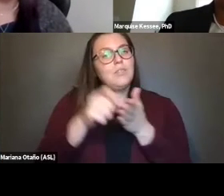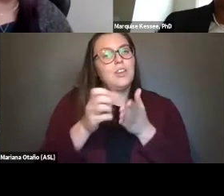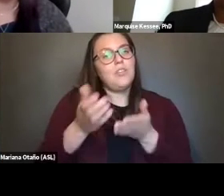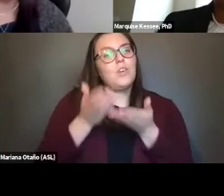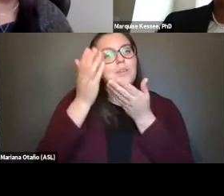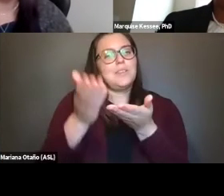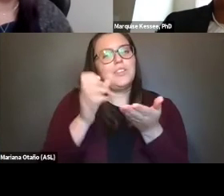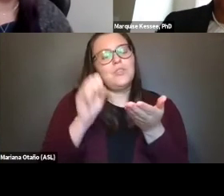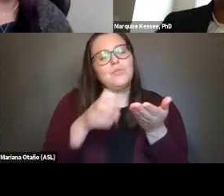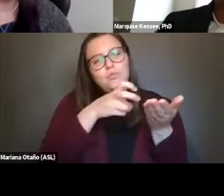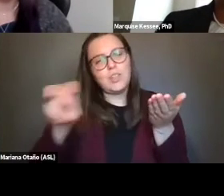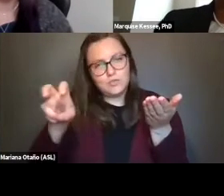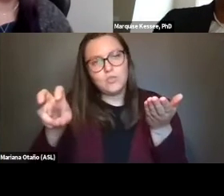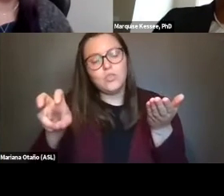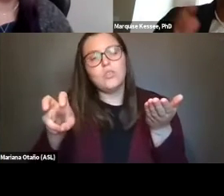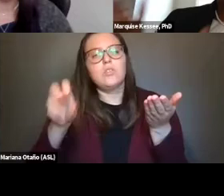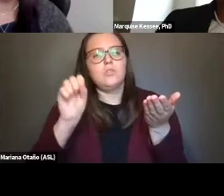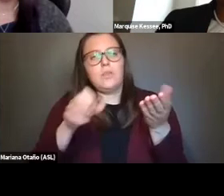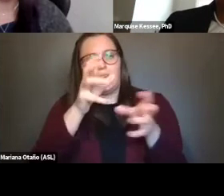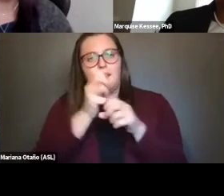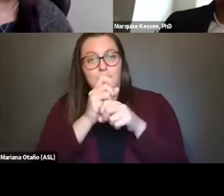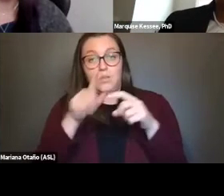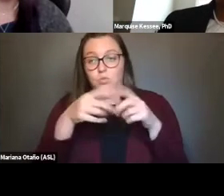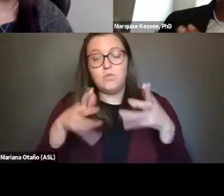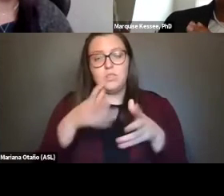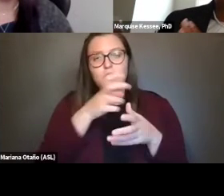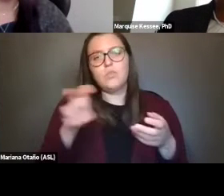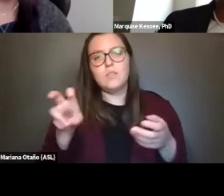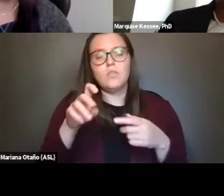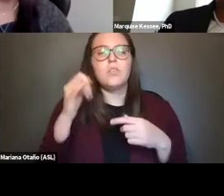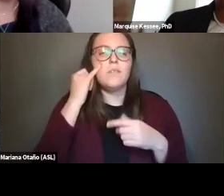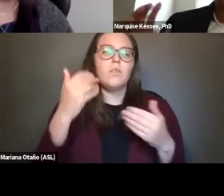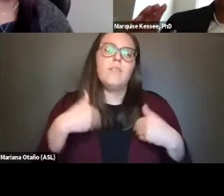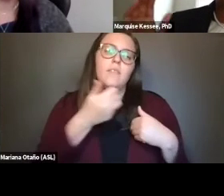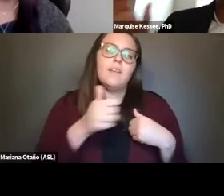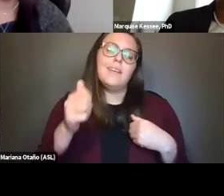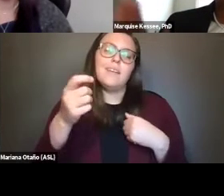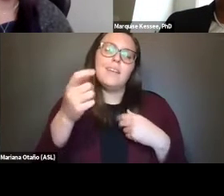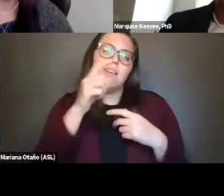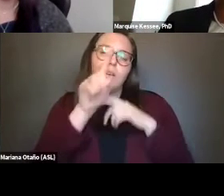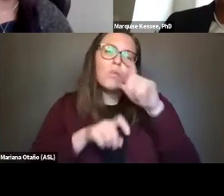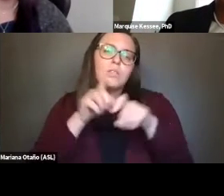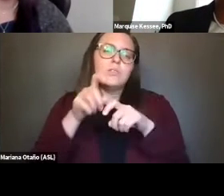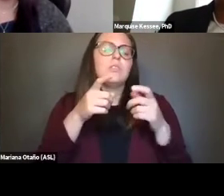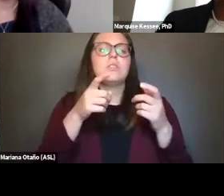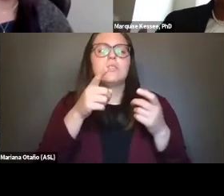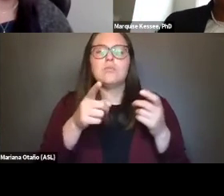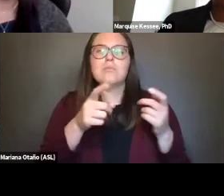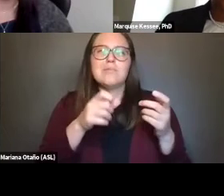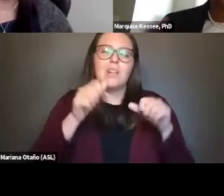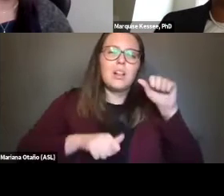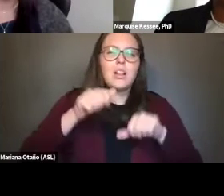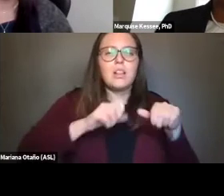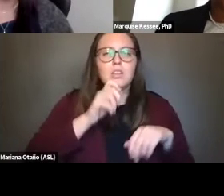institution. It's always good once you've transferred, if you have questions and you're unsure about a path, it's